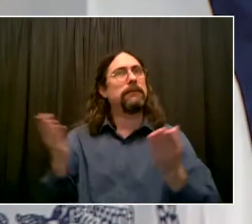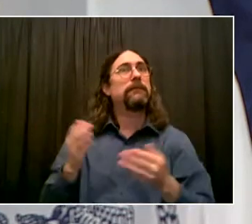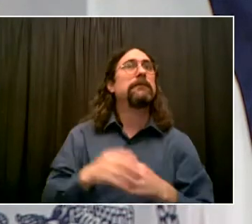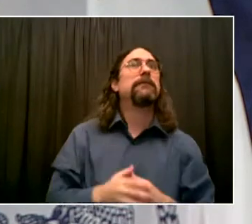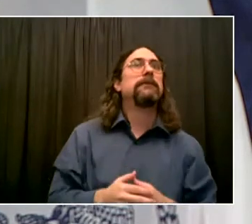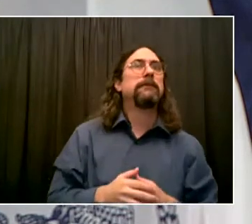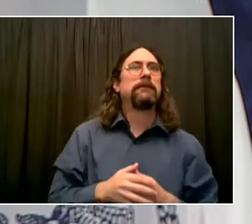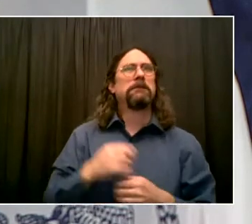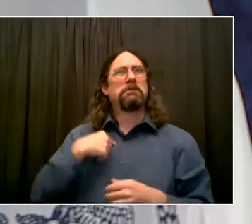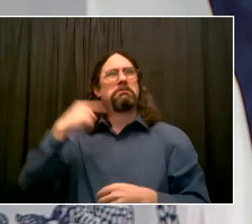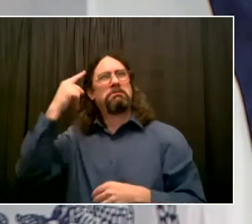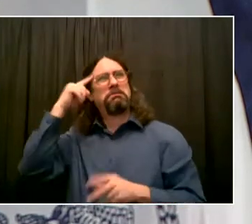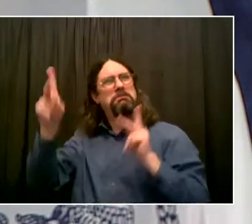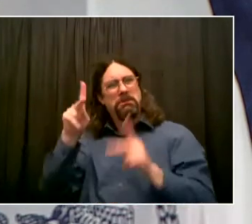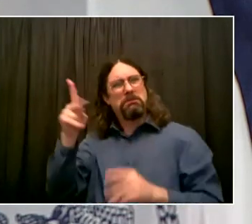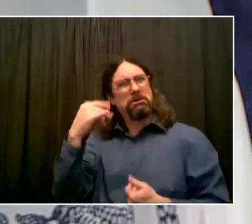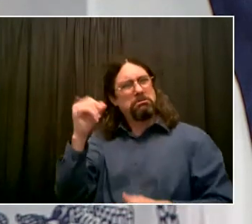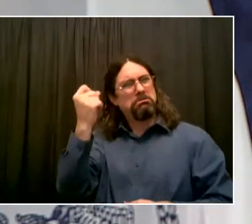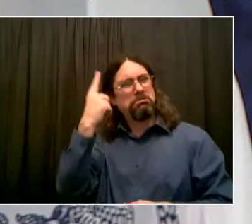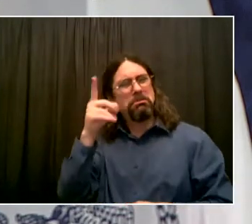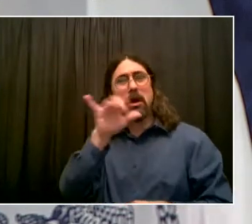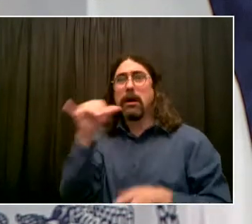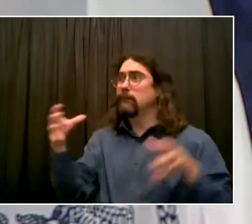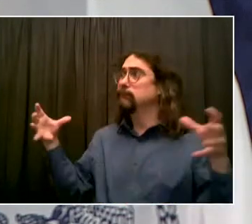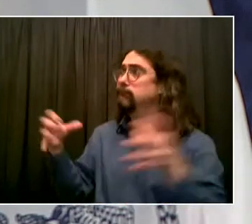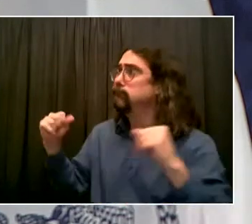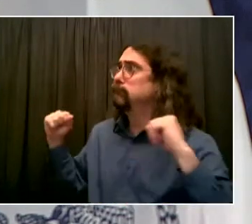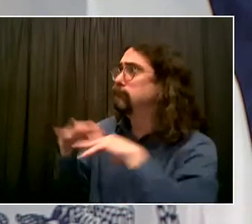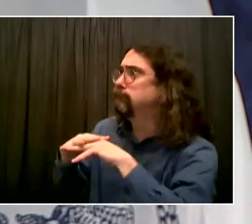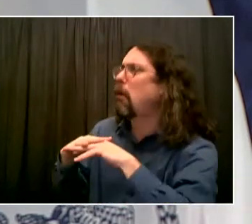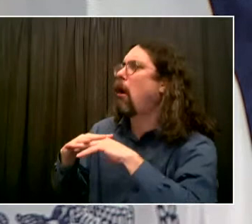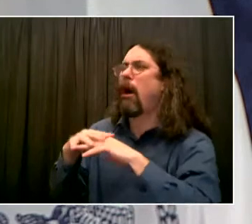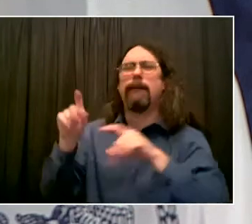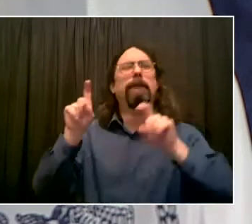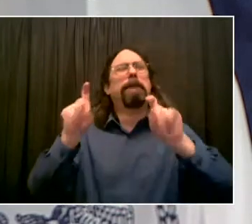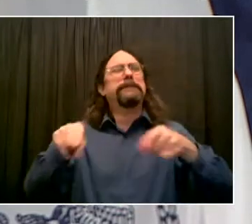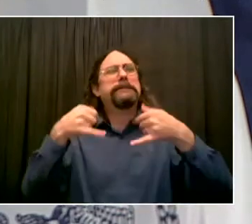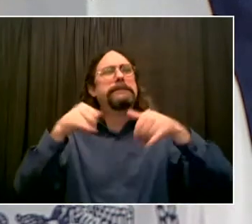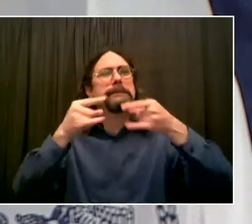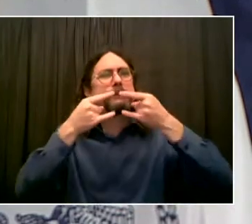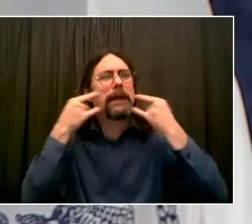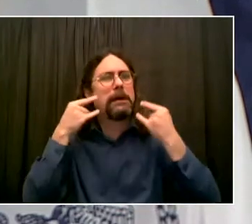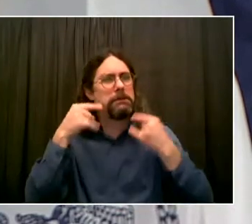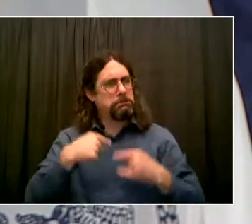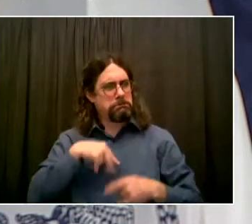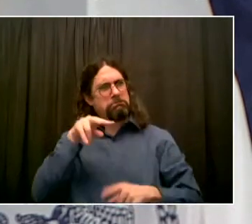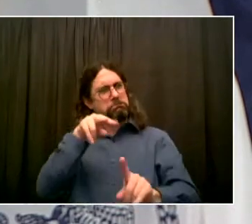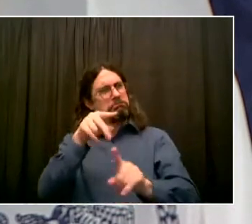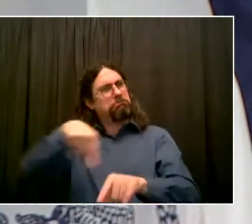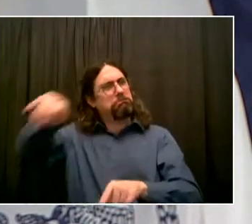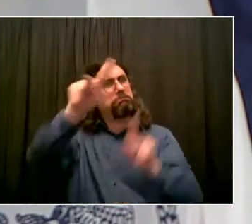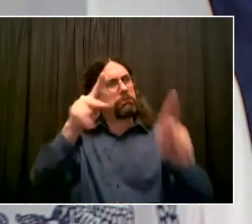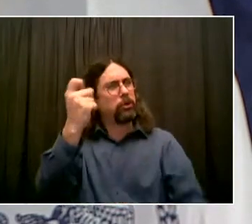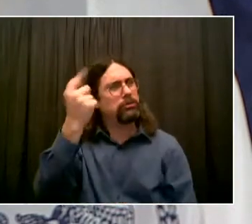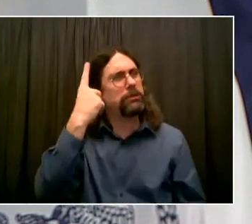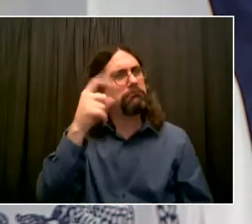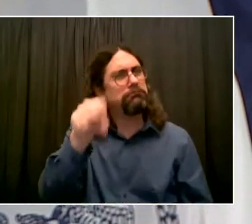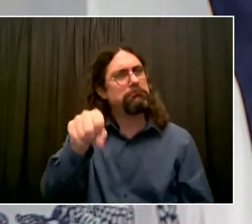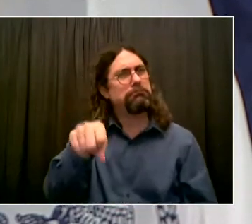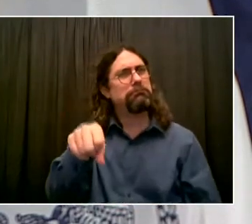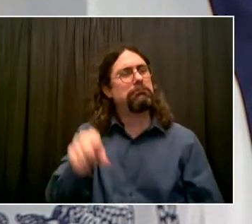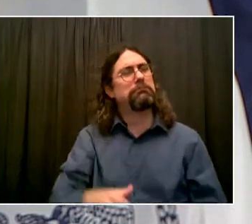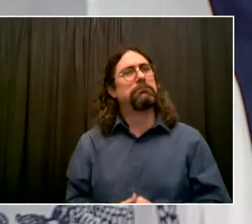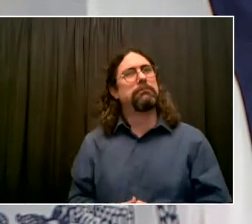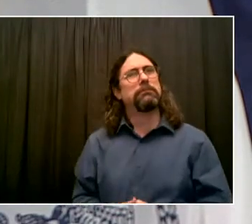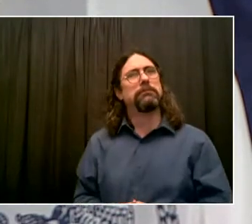Good morning, Mr. Mayor. Hey, how you doing? Summer. Good. Happy summer day in New York, right? Exactly. We'll take it.